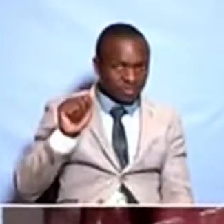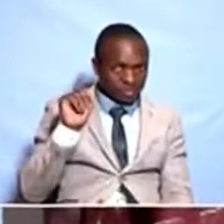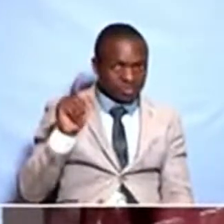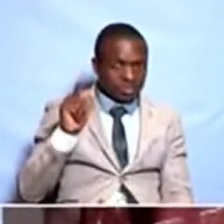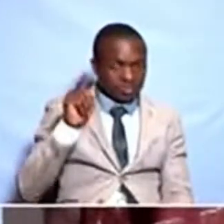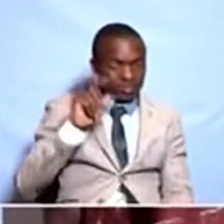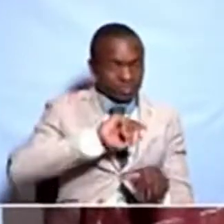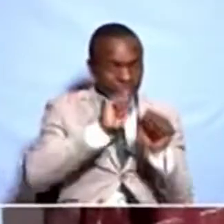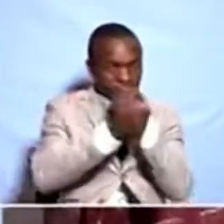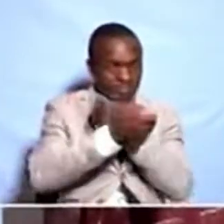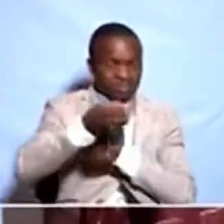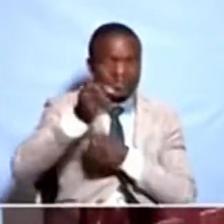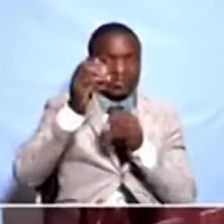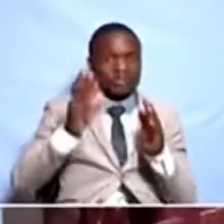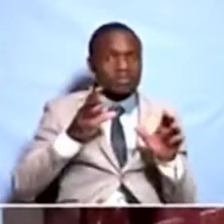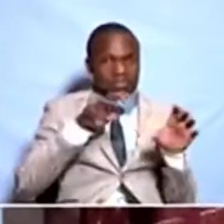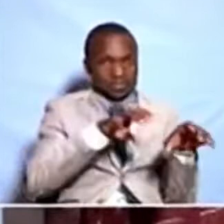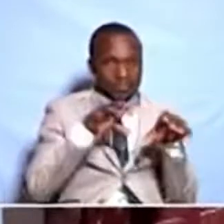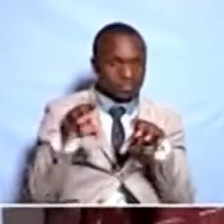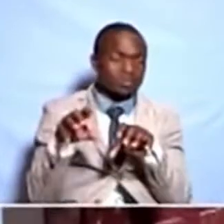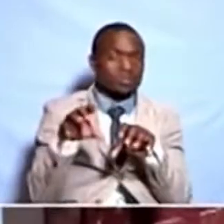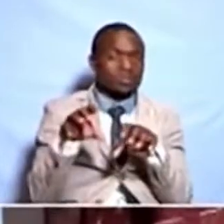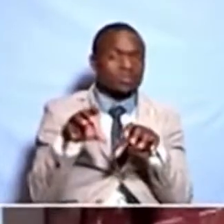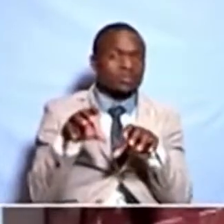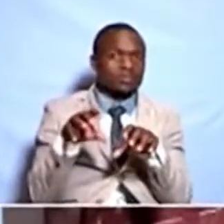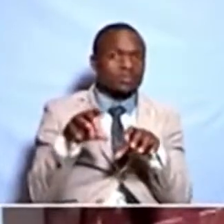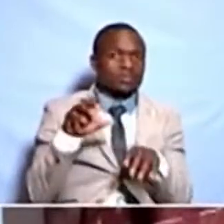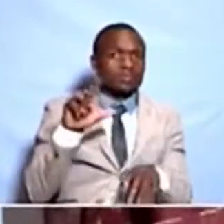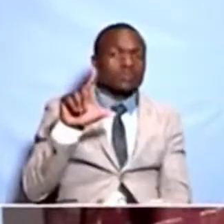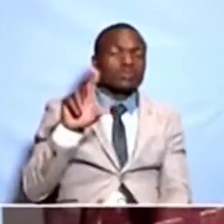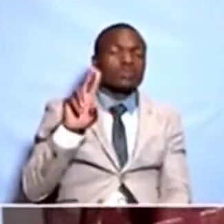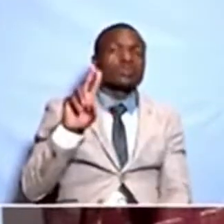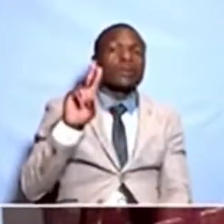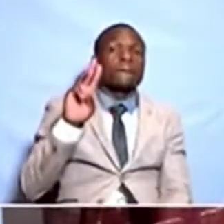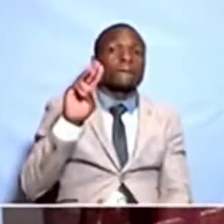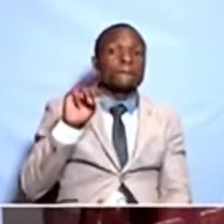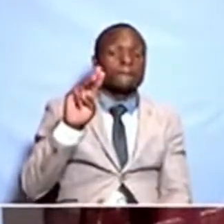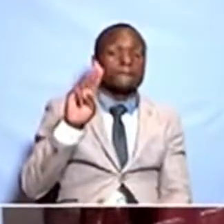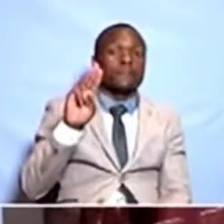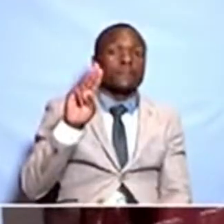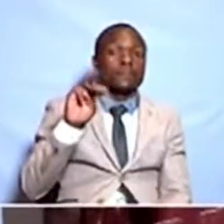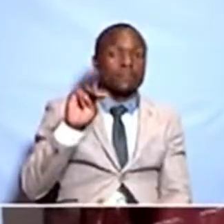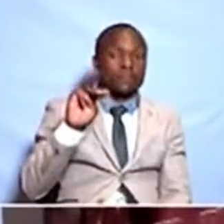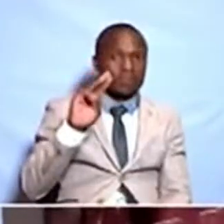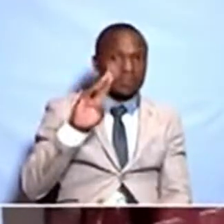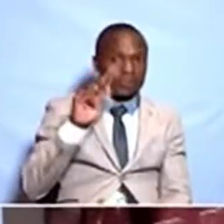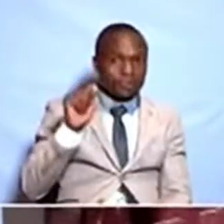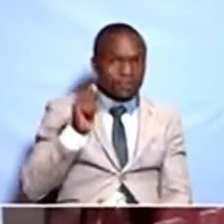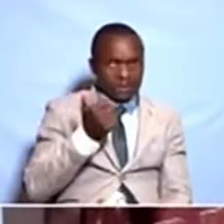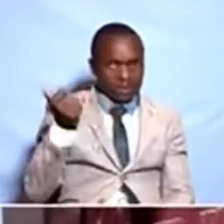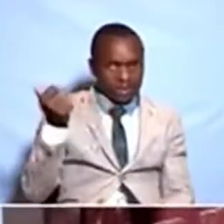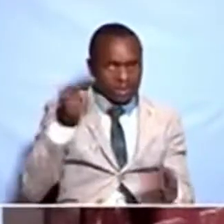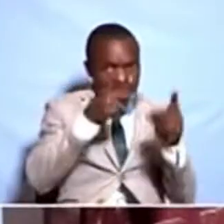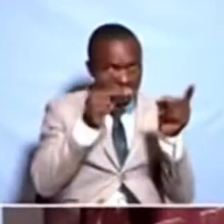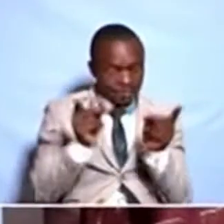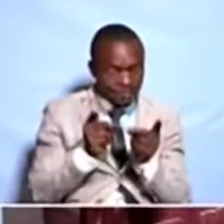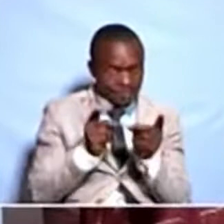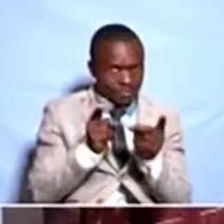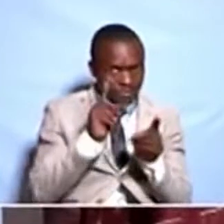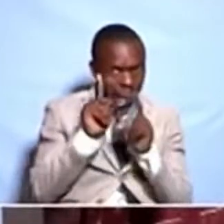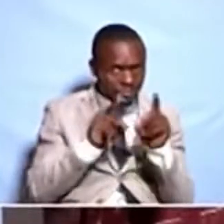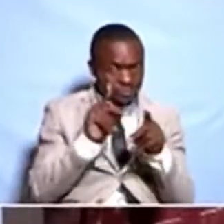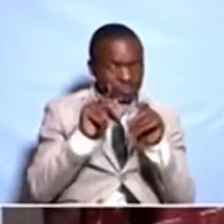ownership is normally done at Lumumba. But for those that are in other places, you can go to